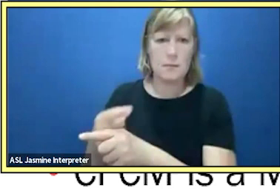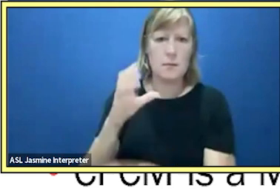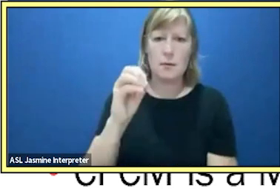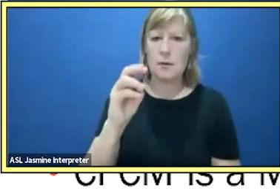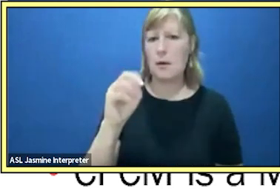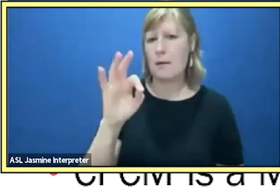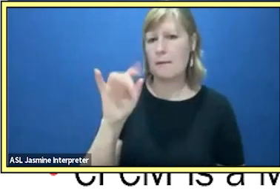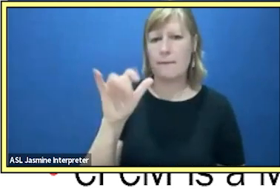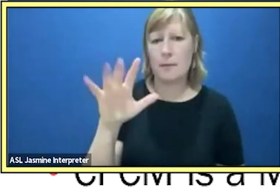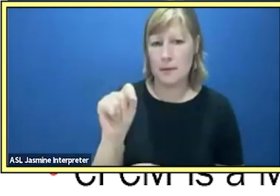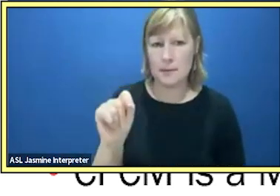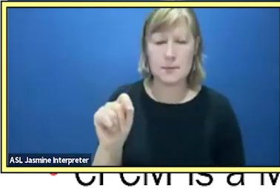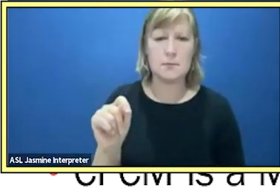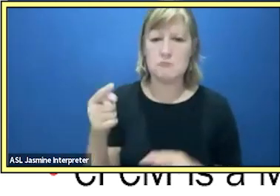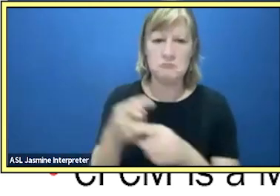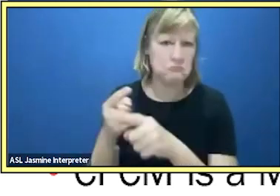that